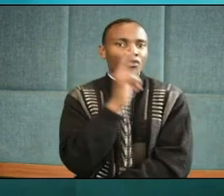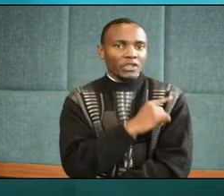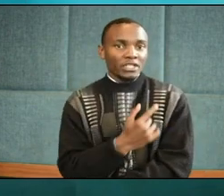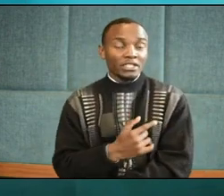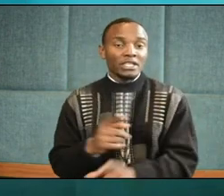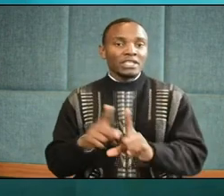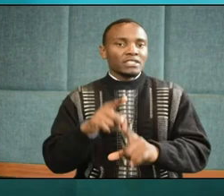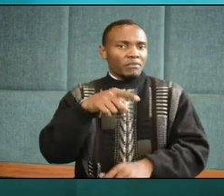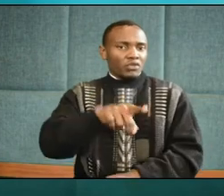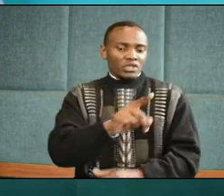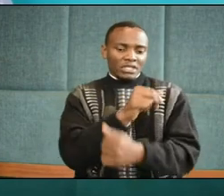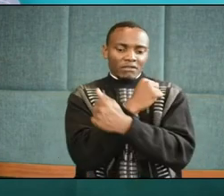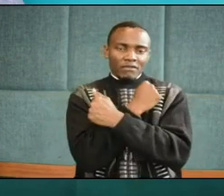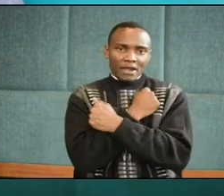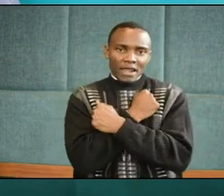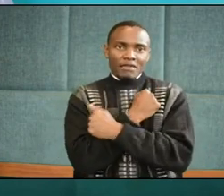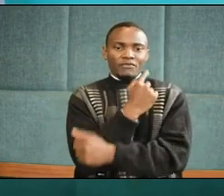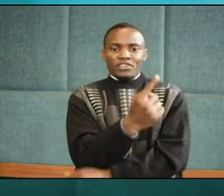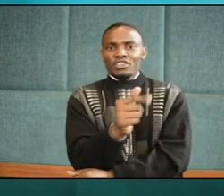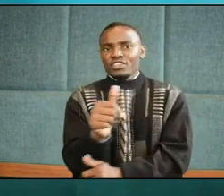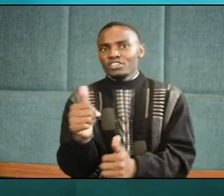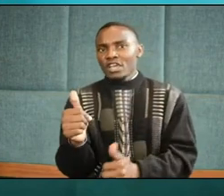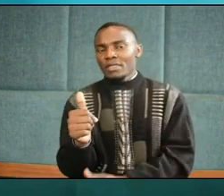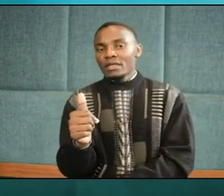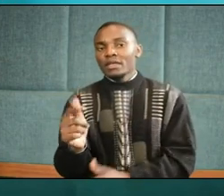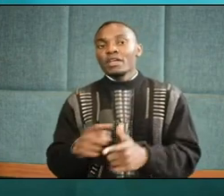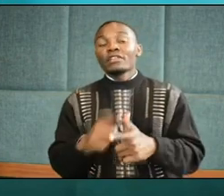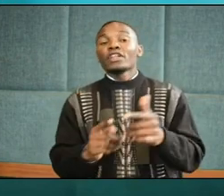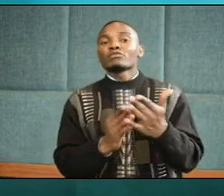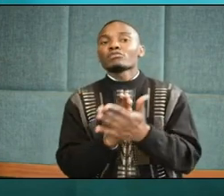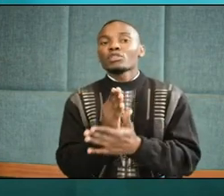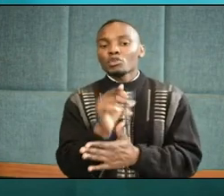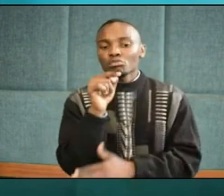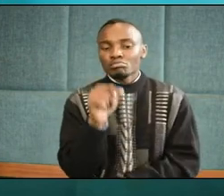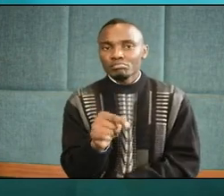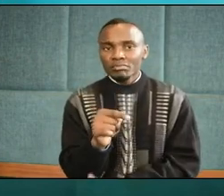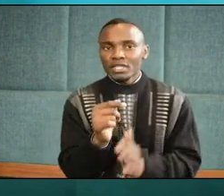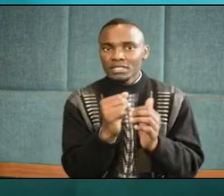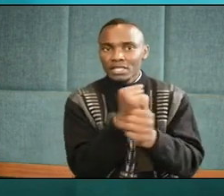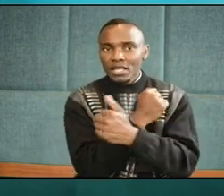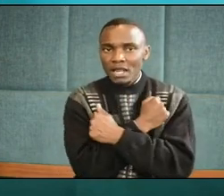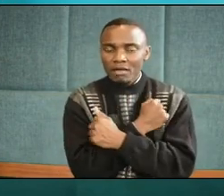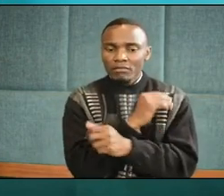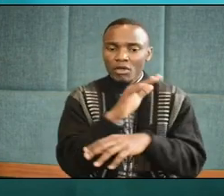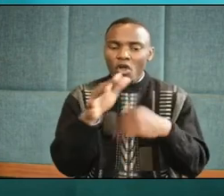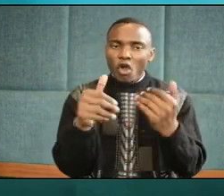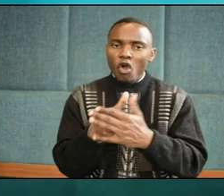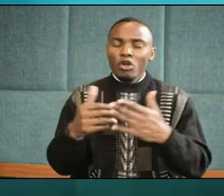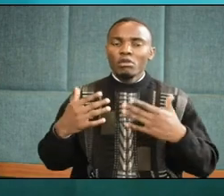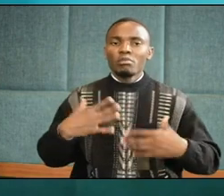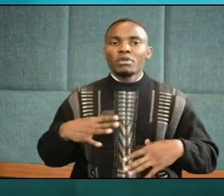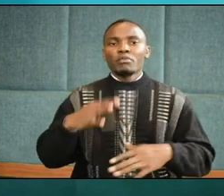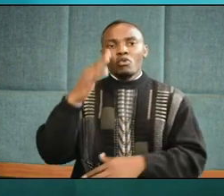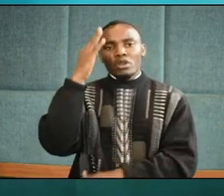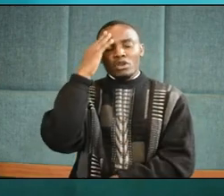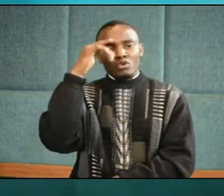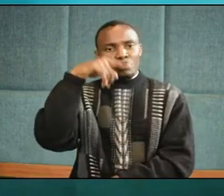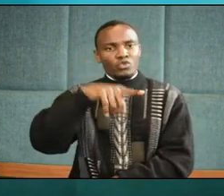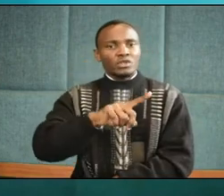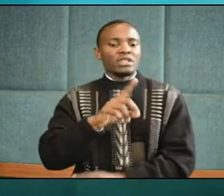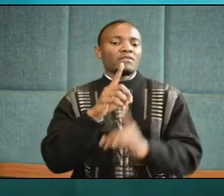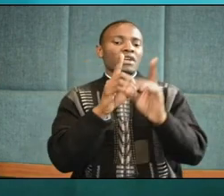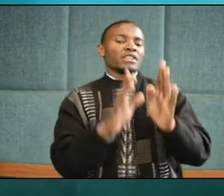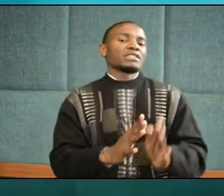you also love one another. And by this, all will know that you are my